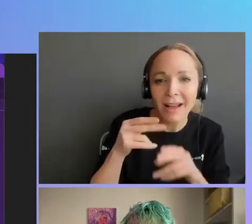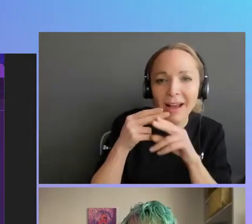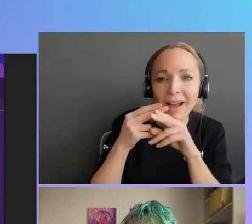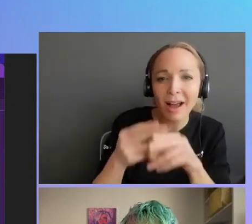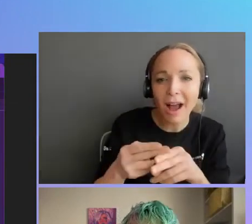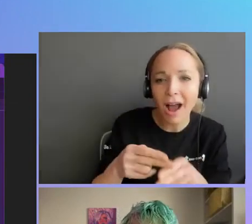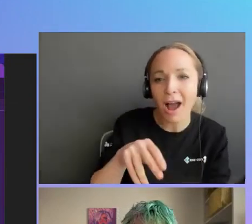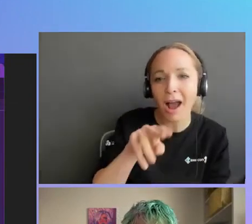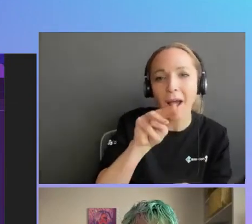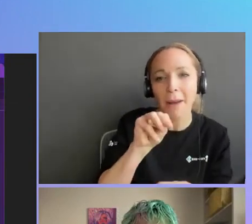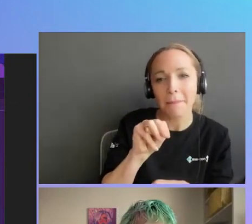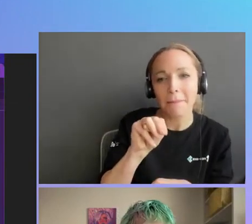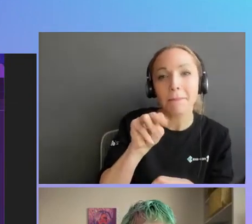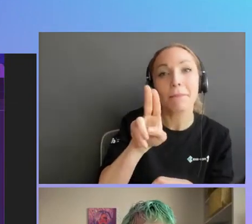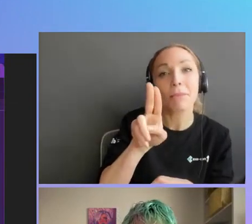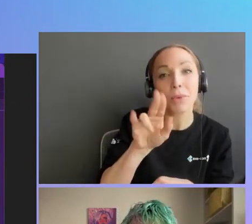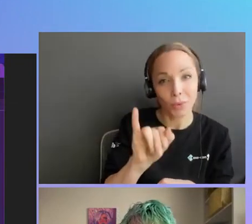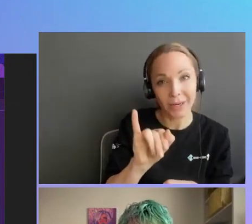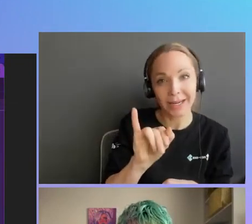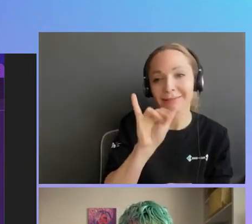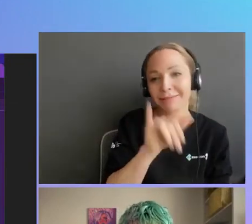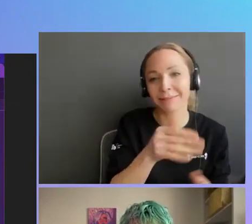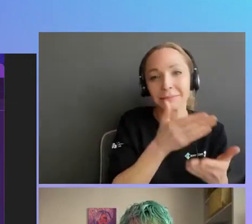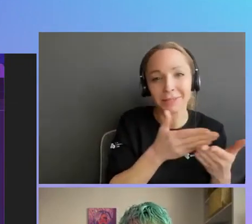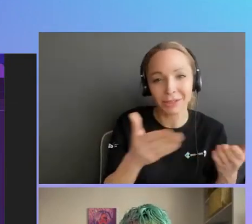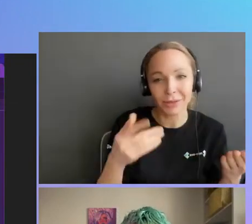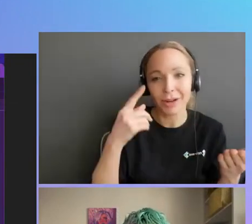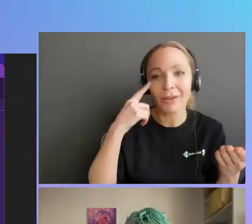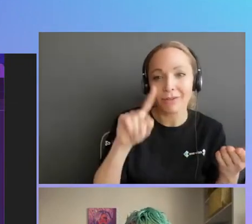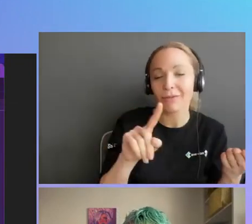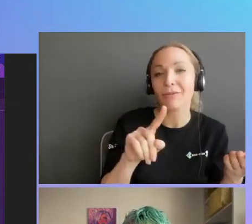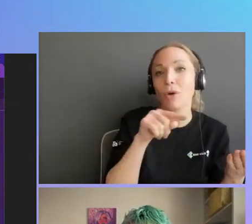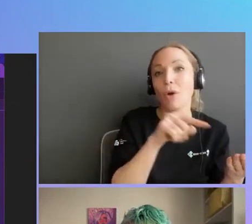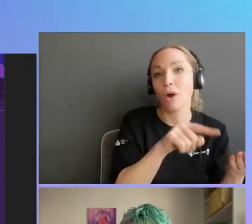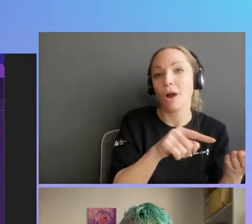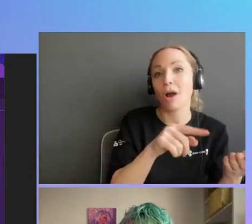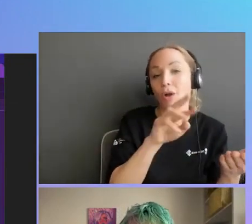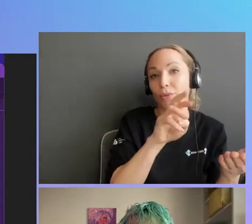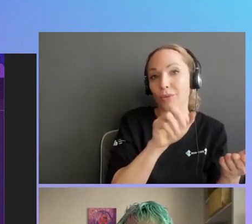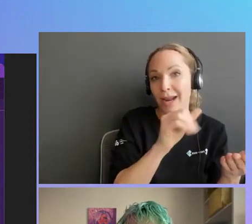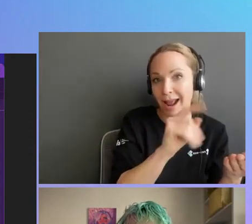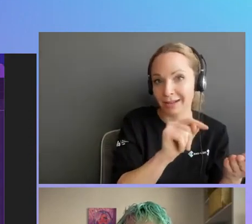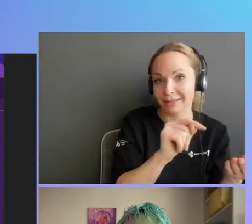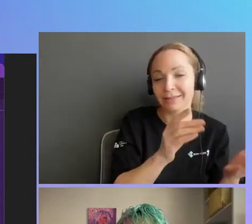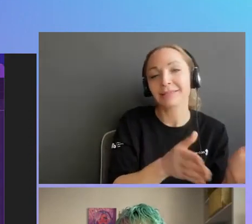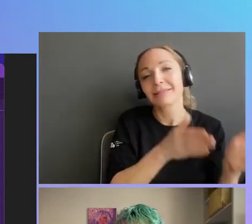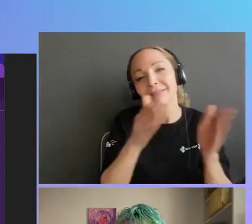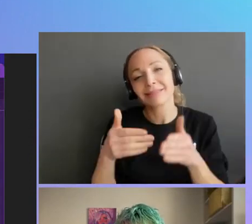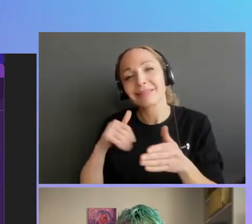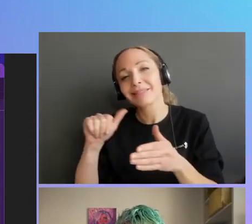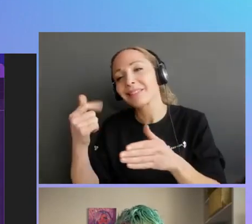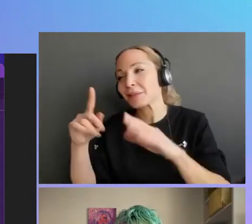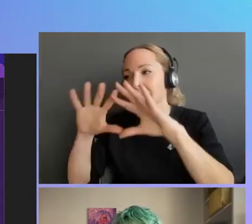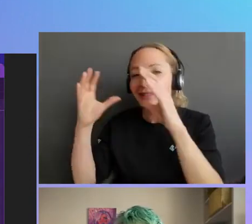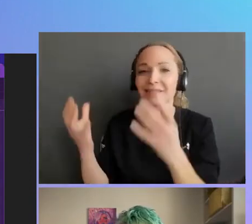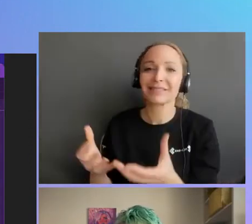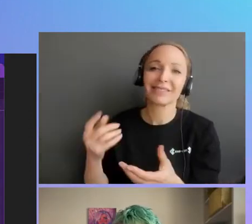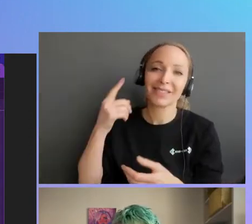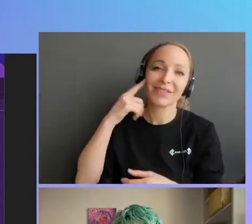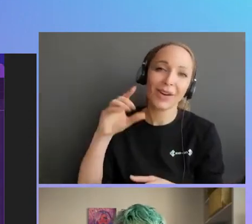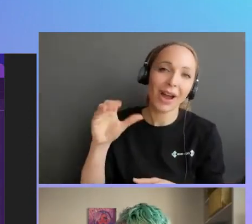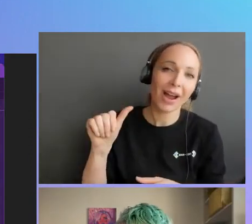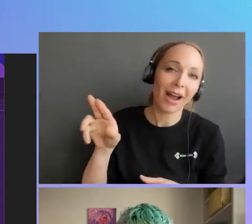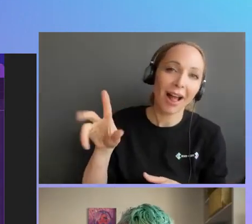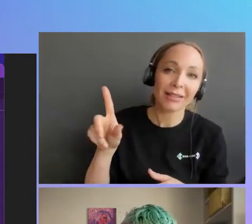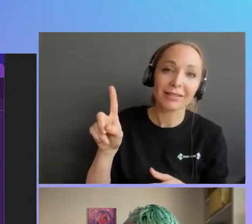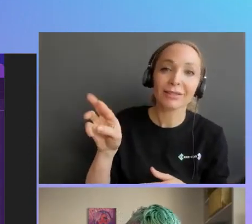UI component library for React. And then we also have Cauldron React. So just adding the name of those libraries here automatically maps everything